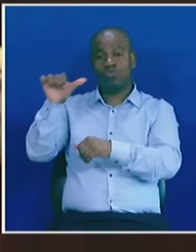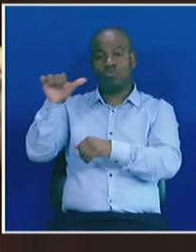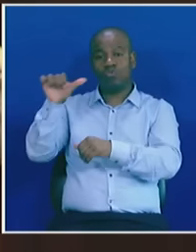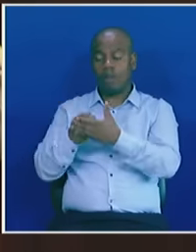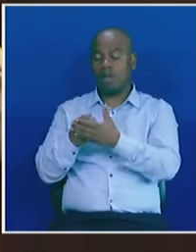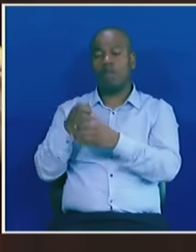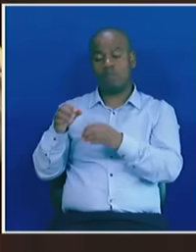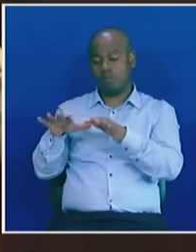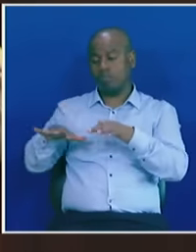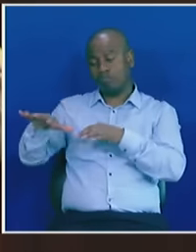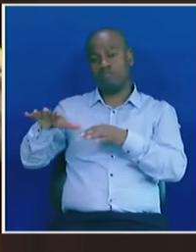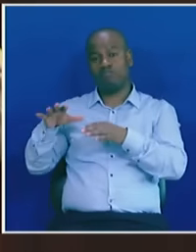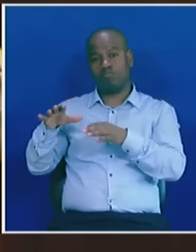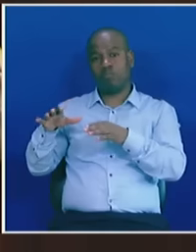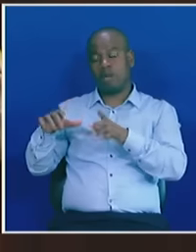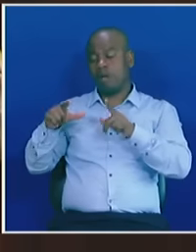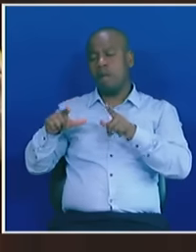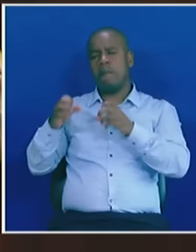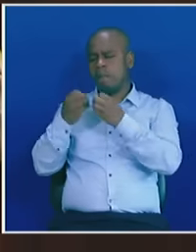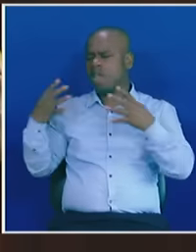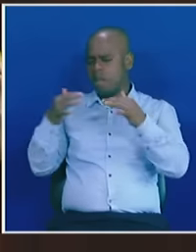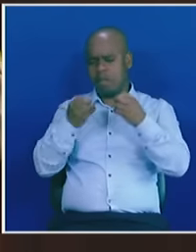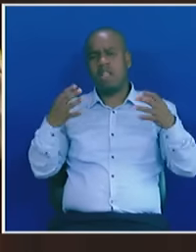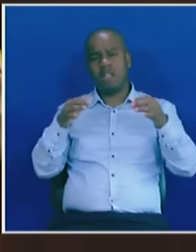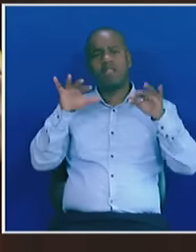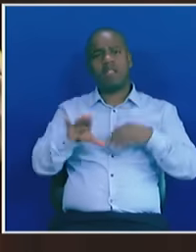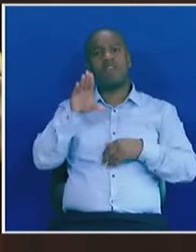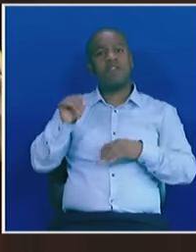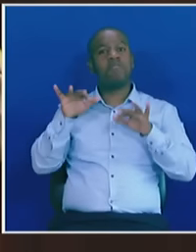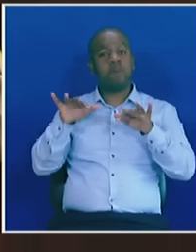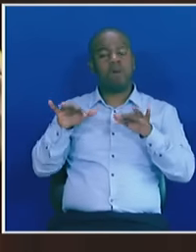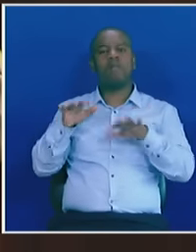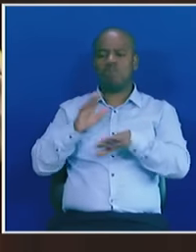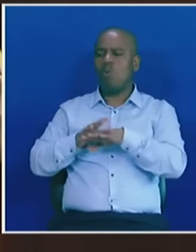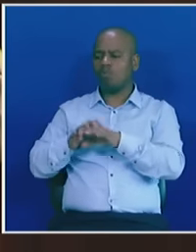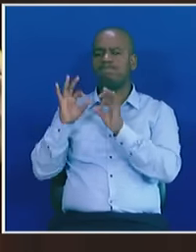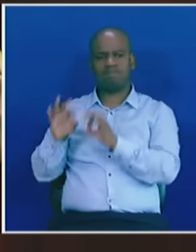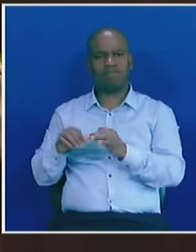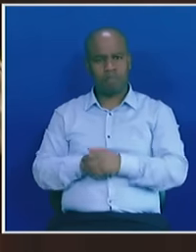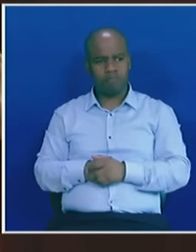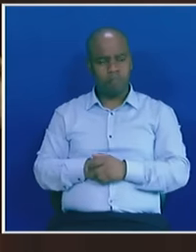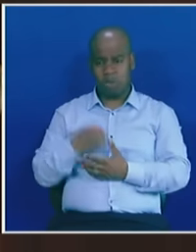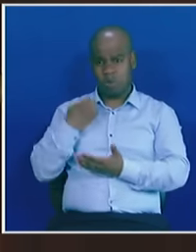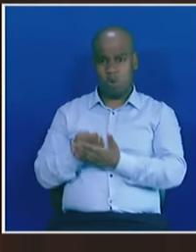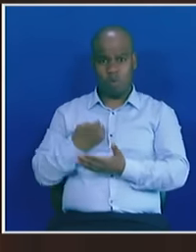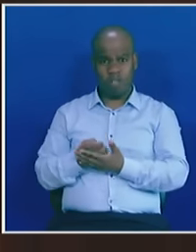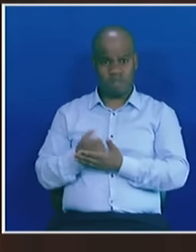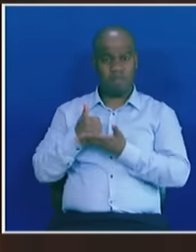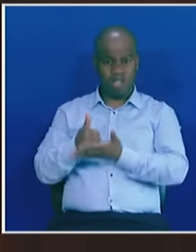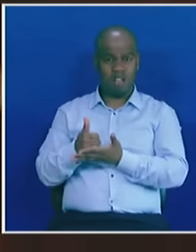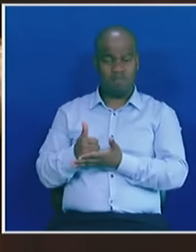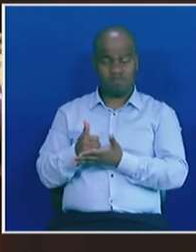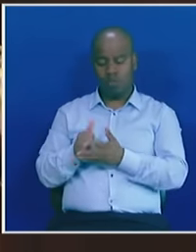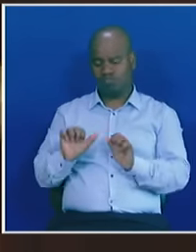conditions and improved the livelihood of millions of South Africans, constraints on our economy hamper the consolidation of